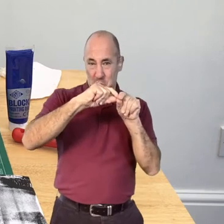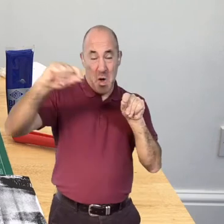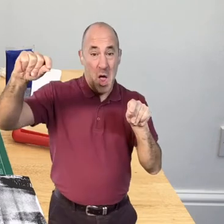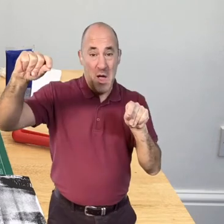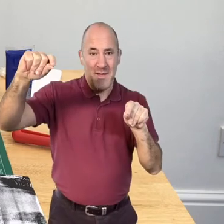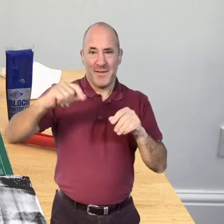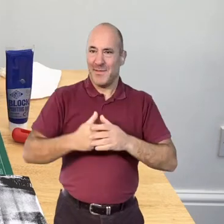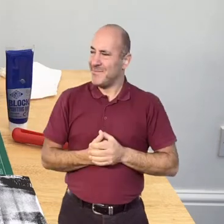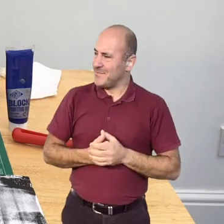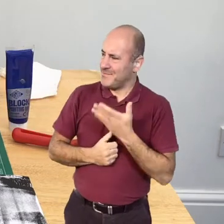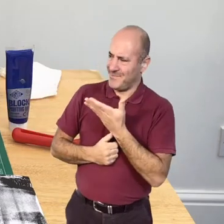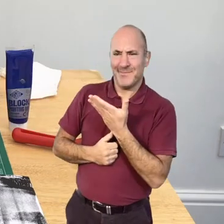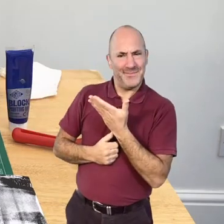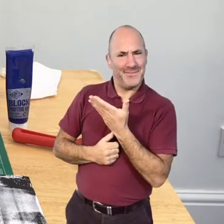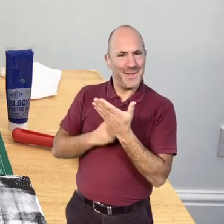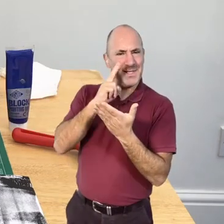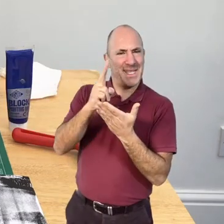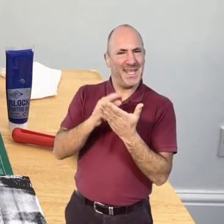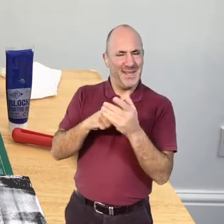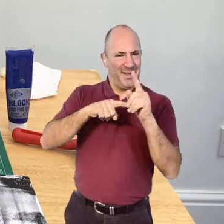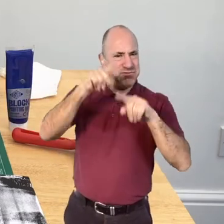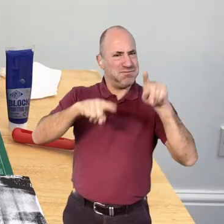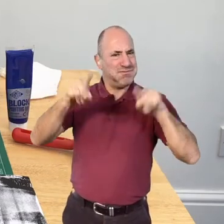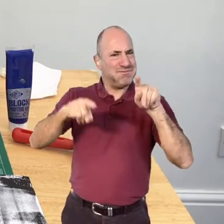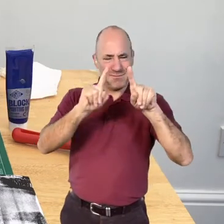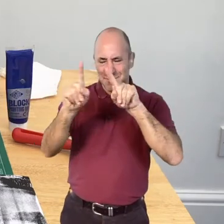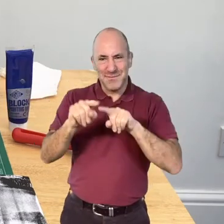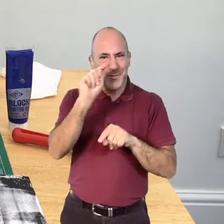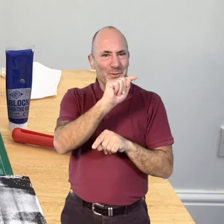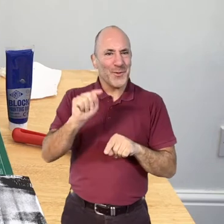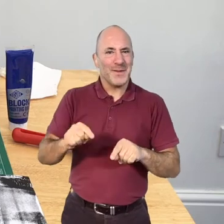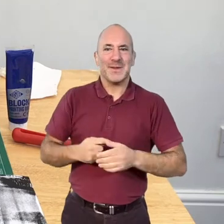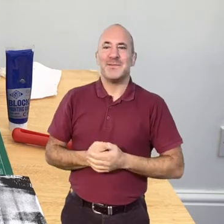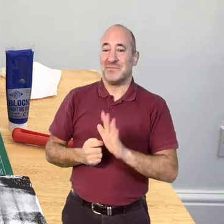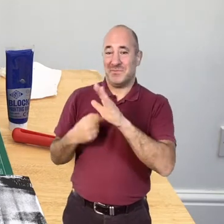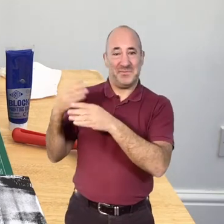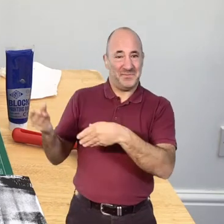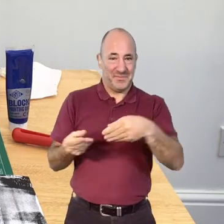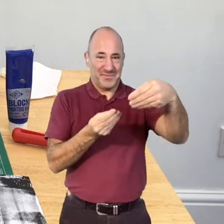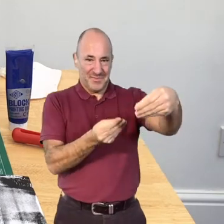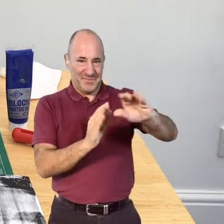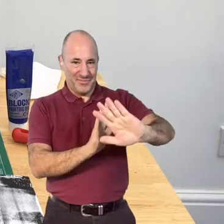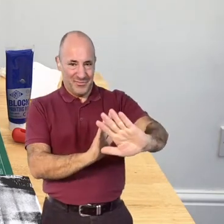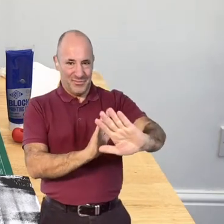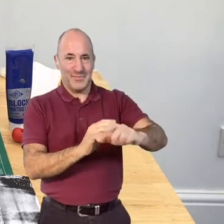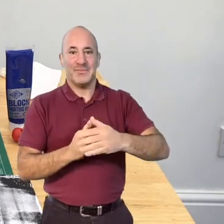huge mark. So you've got big variation in marks there. So if I put that